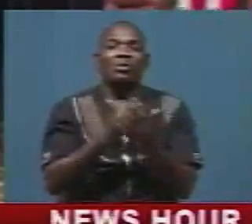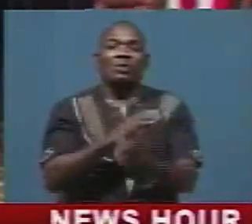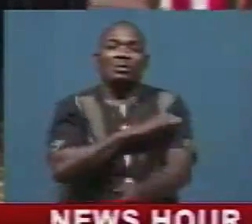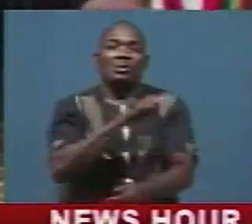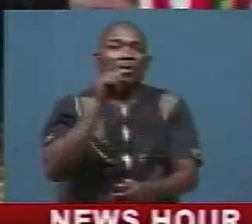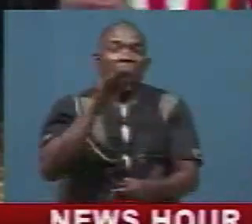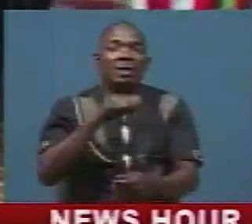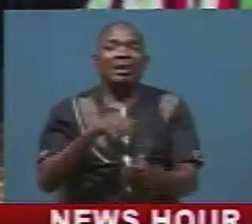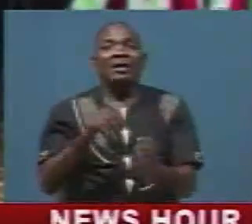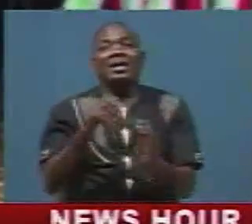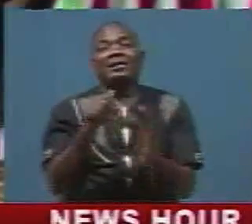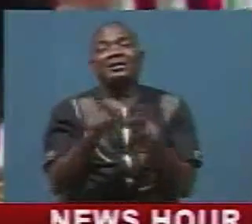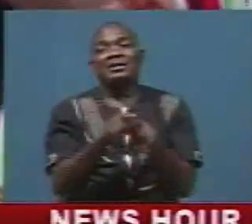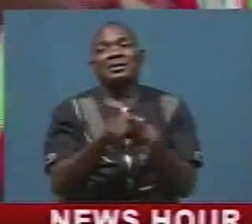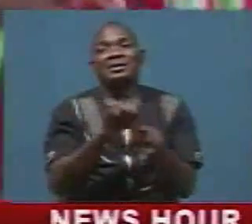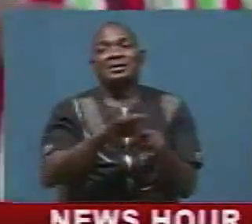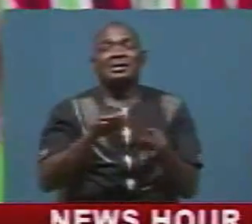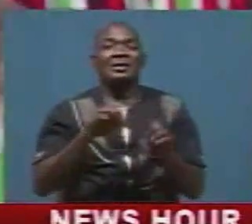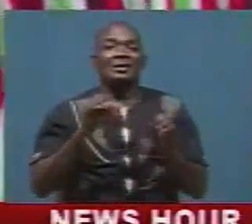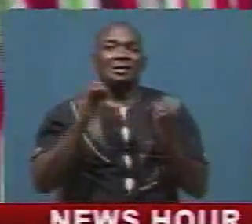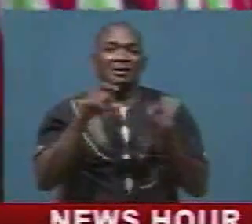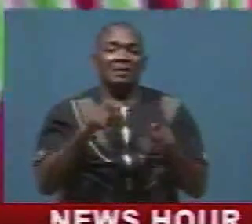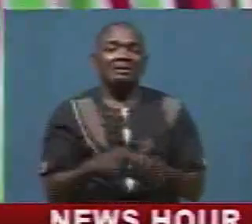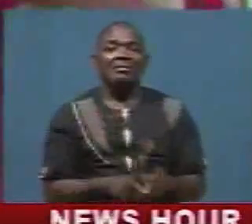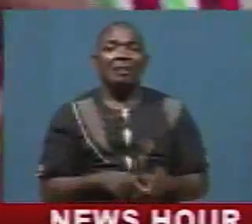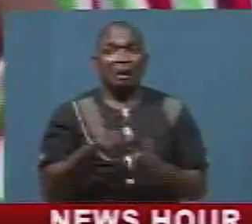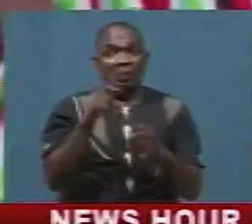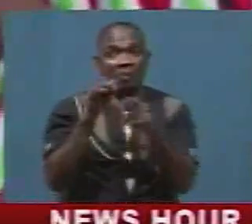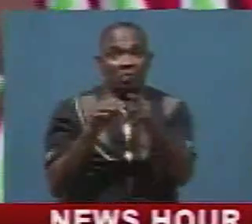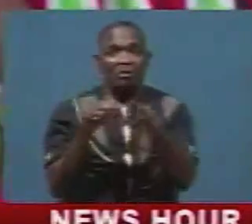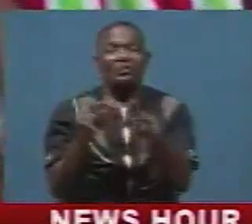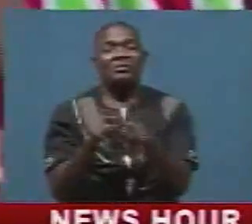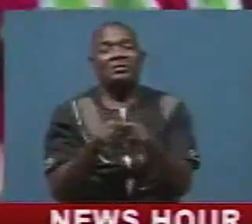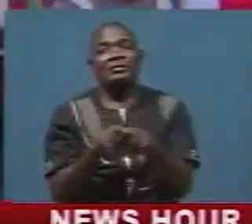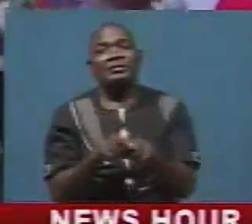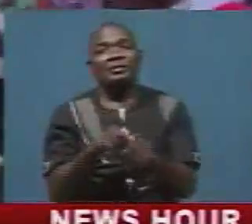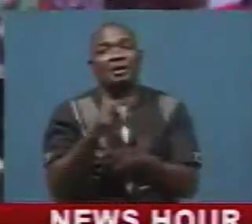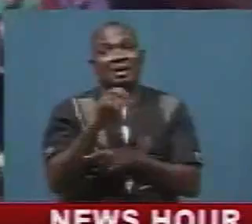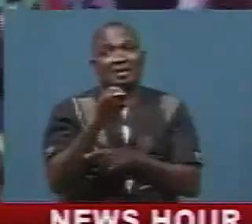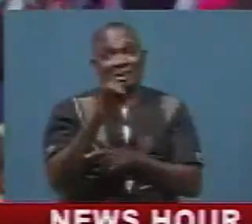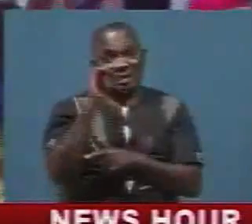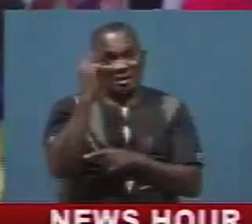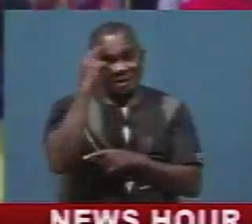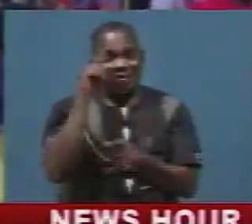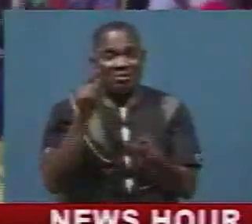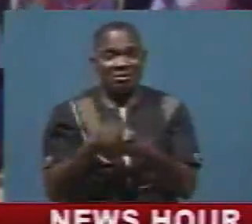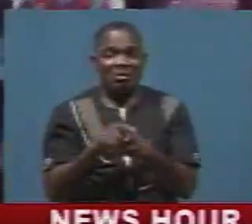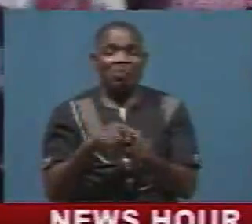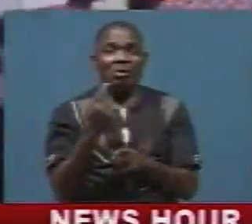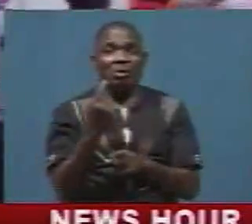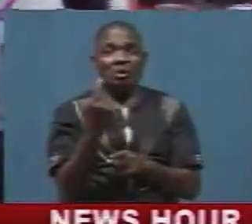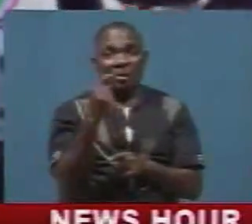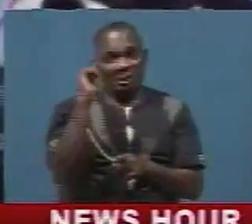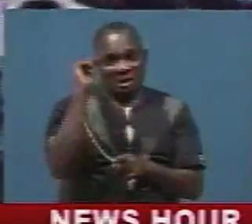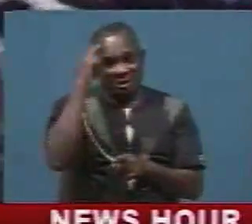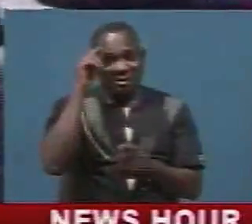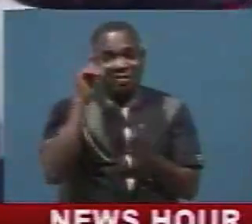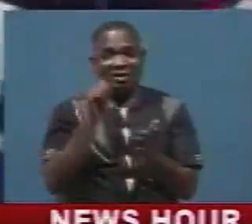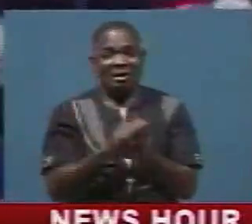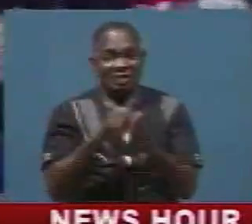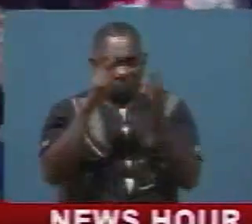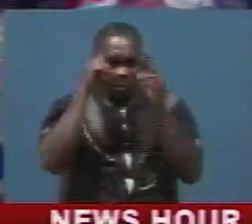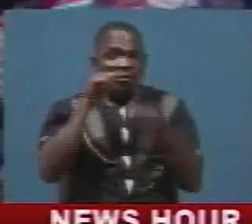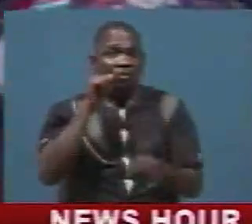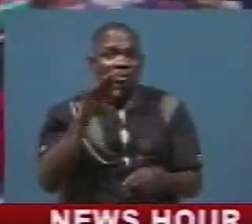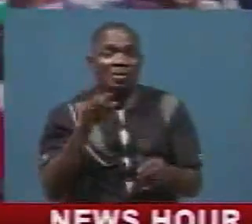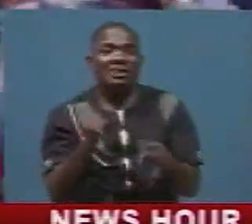agenda and girl child education. Professor Opoku-Agyemang says the NDC government is the only government that respects